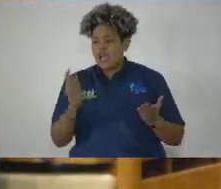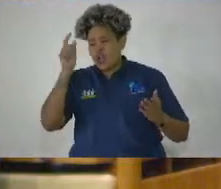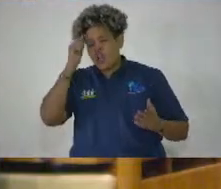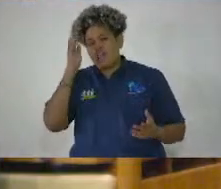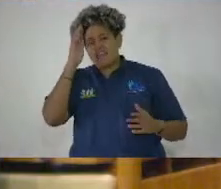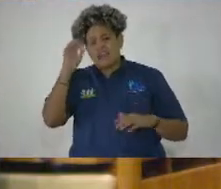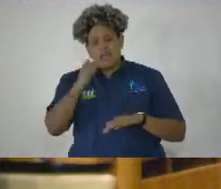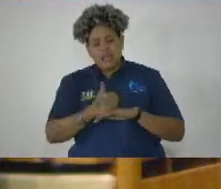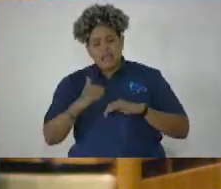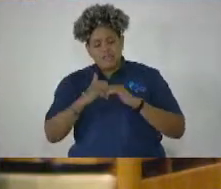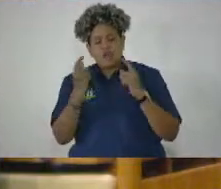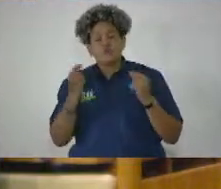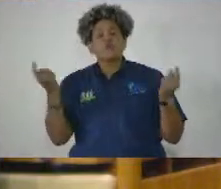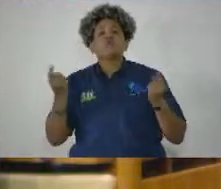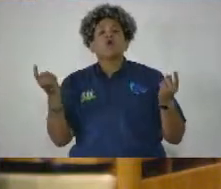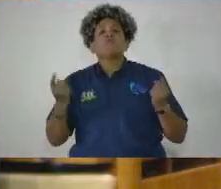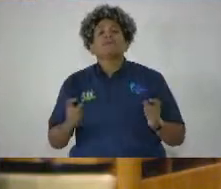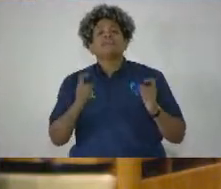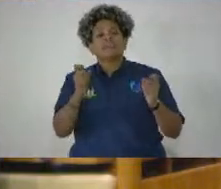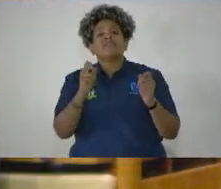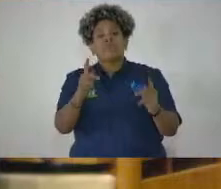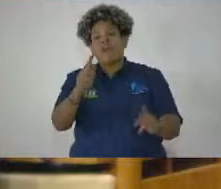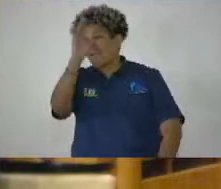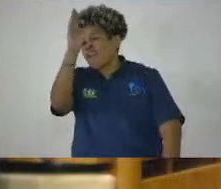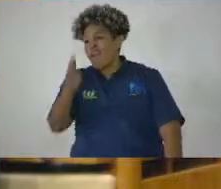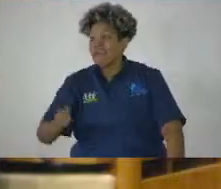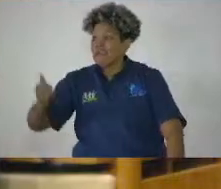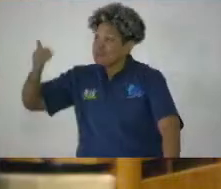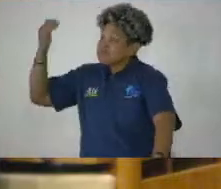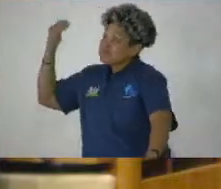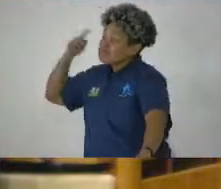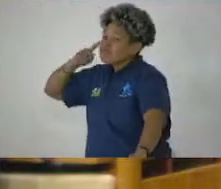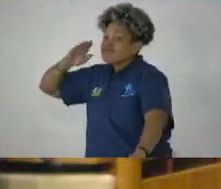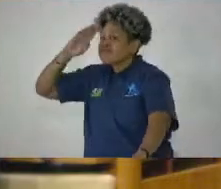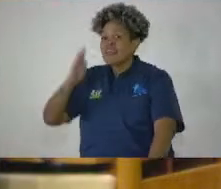and doing something that has never been done before